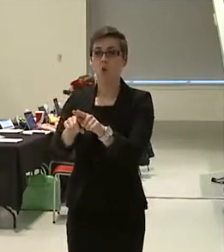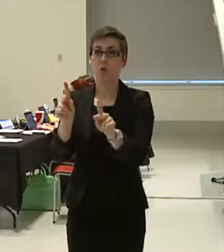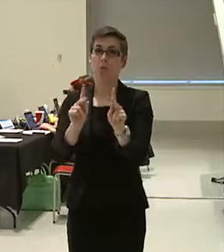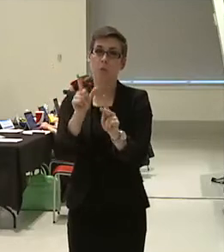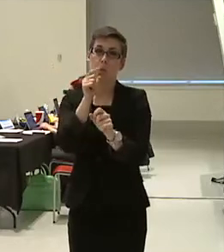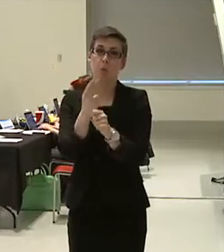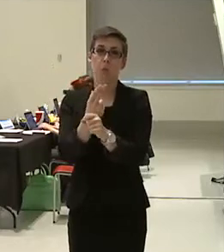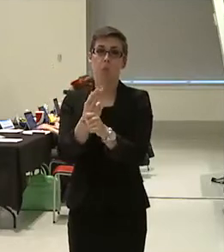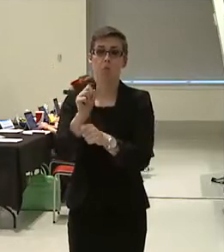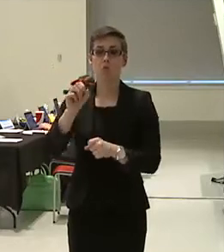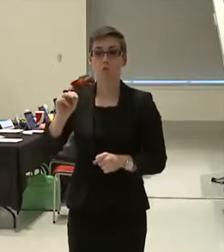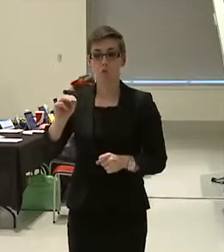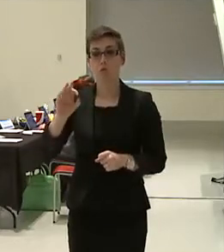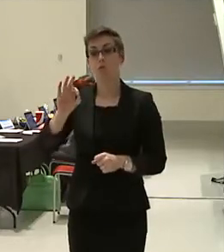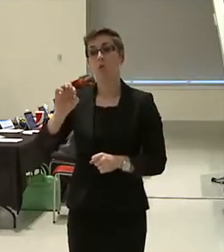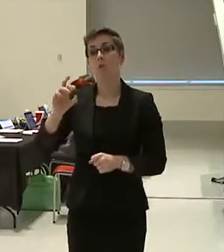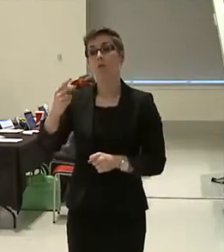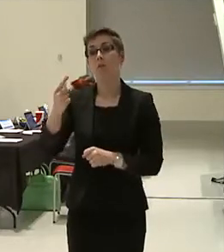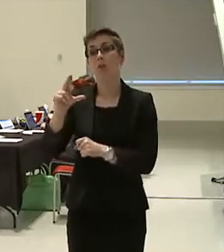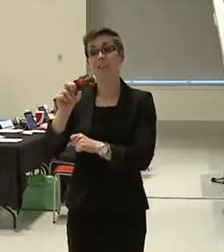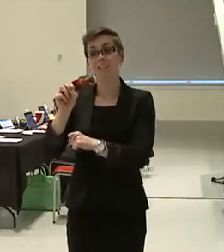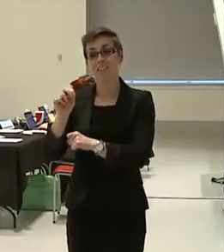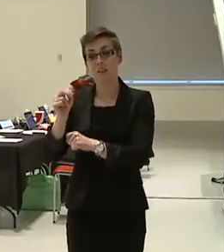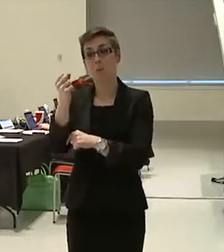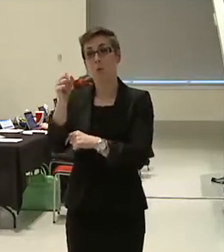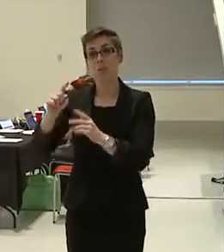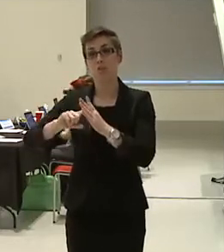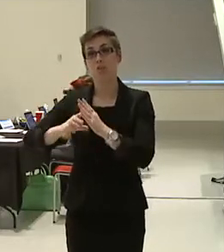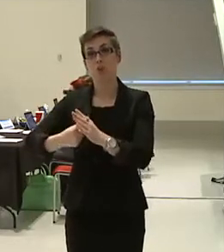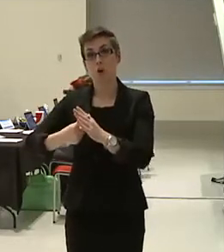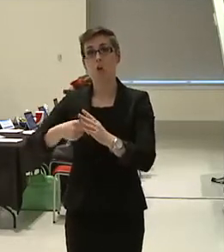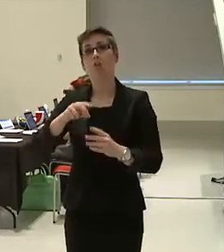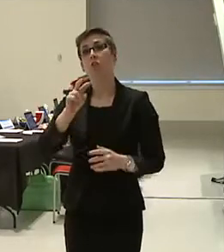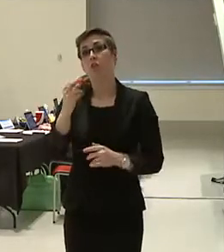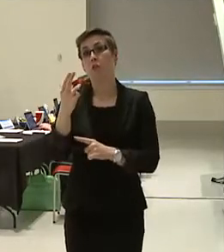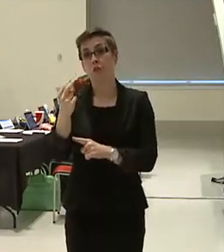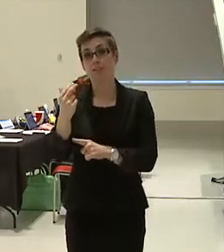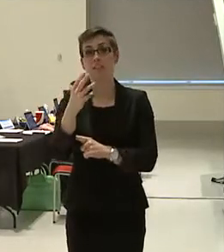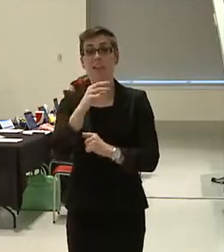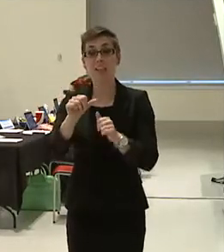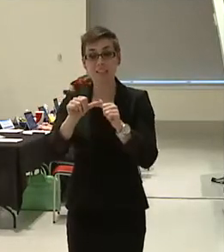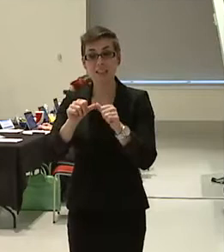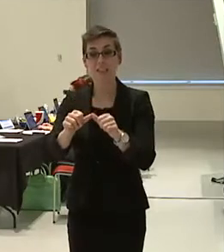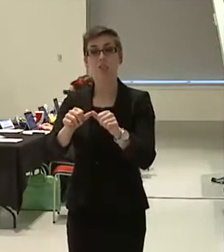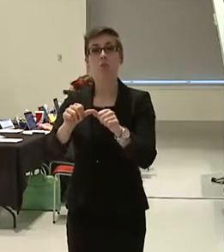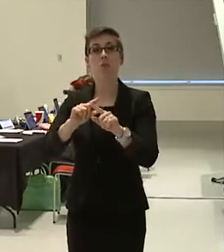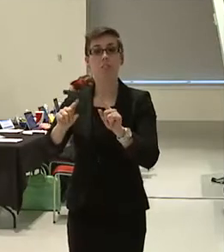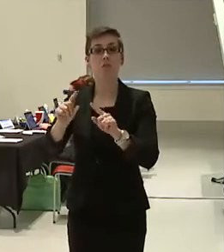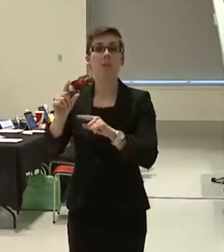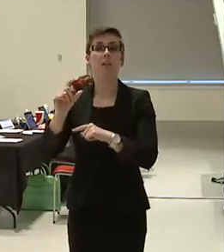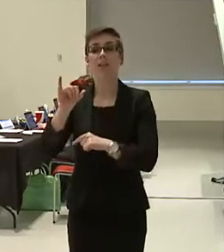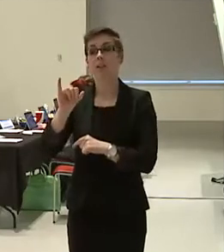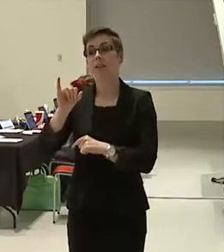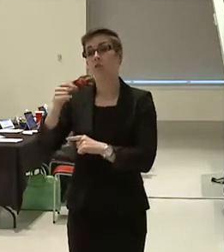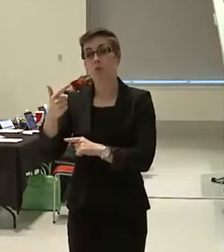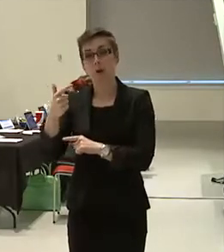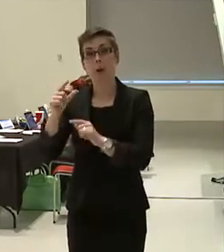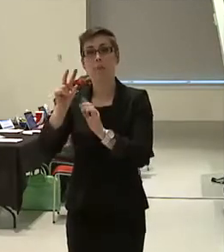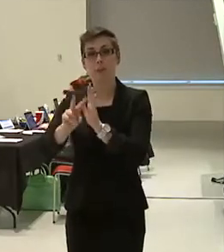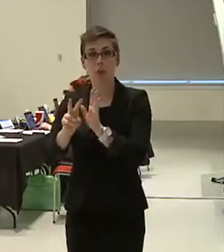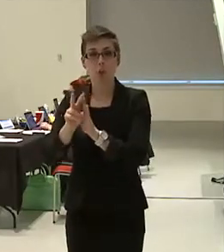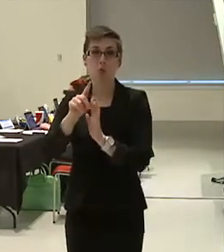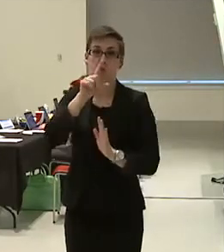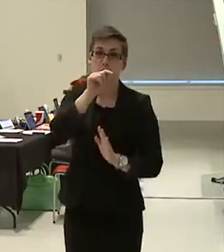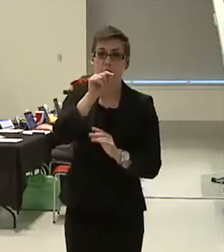protesting in Ferguson in August 2014 and continue to this day. Tweets, Vines, and Instagram videos were our call to action, and it was our way to